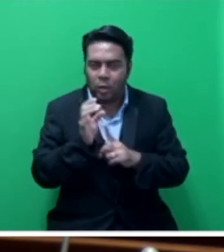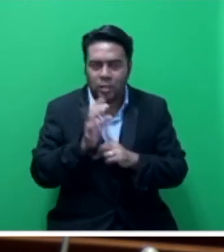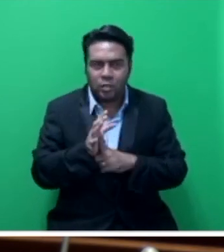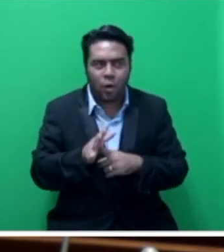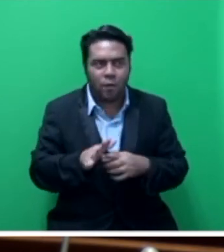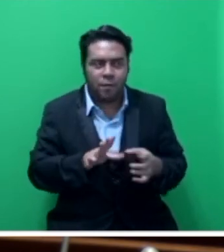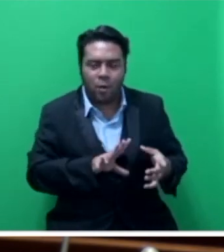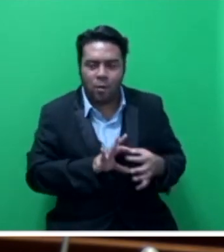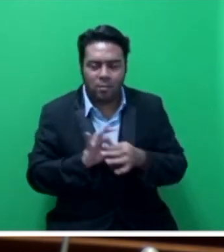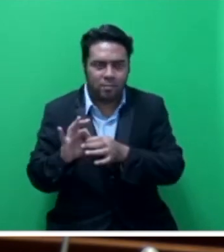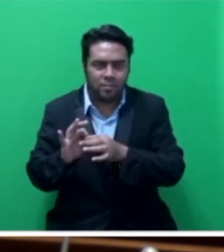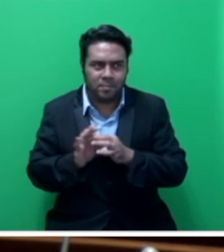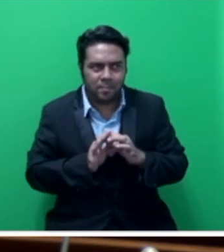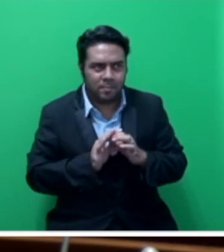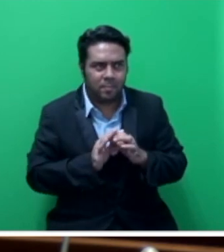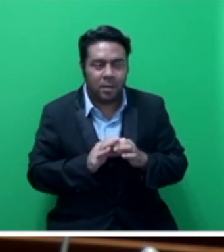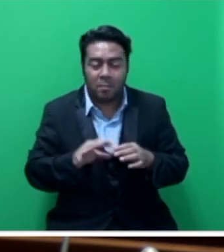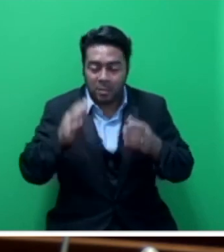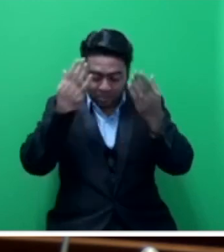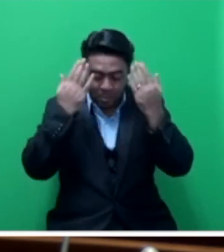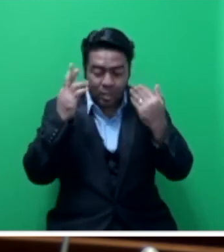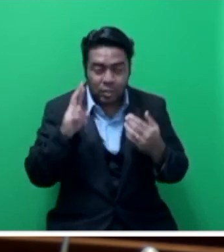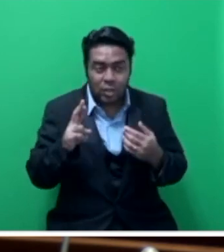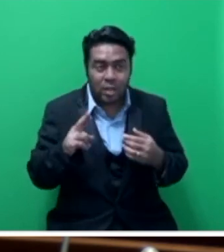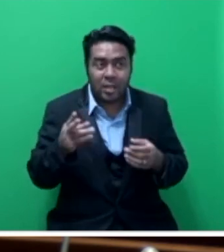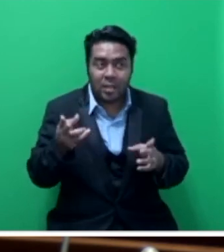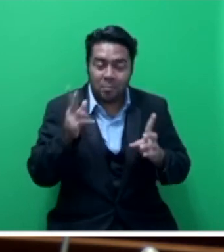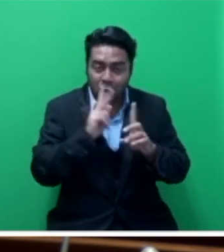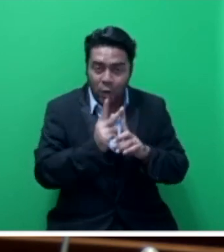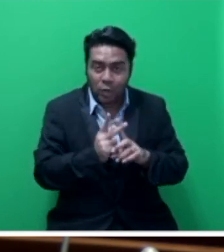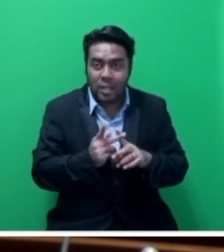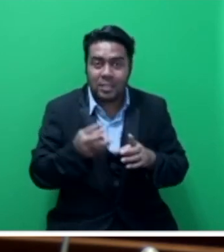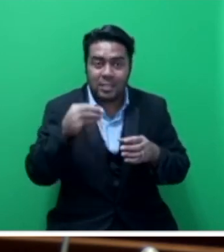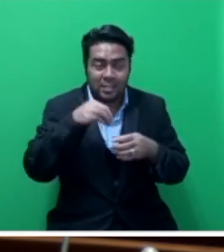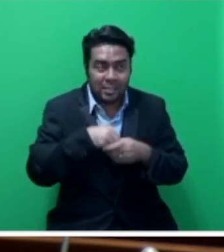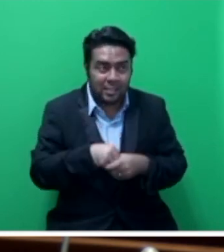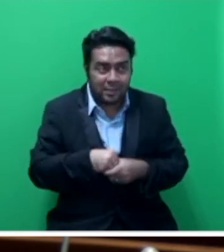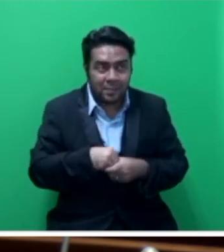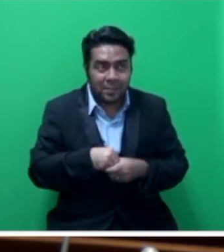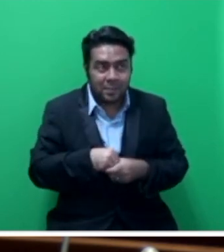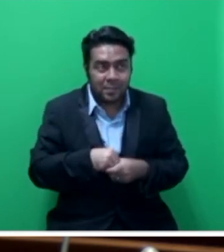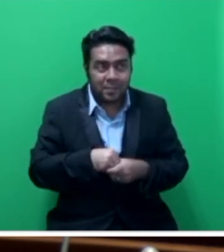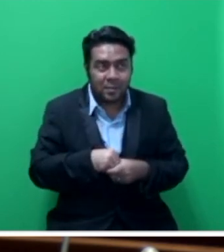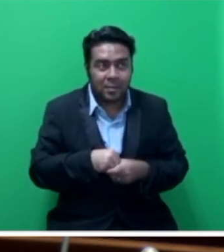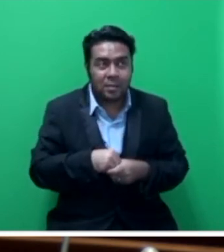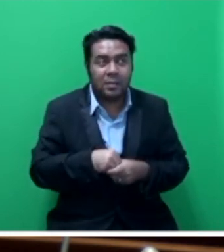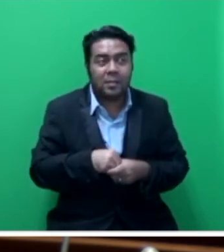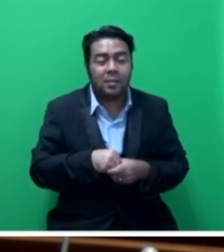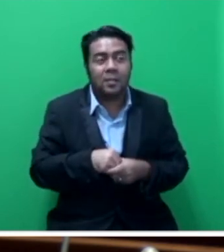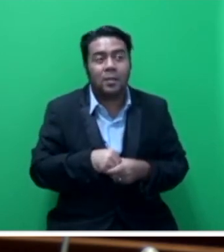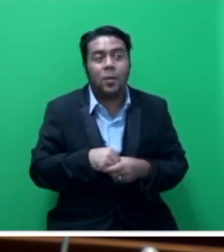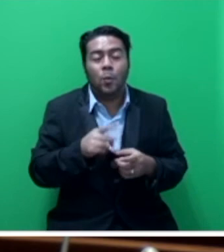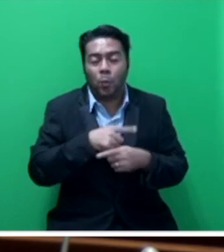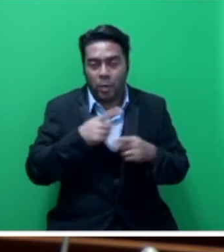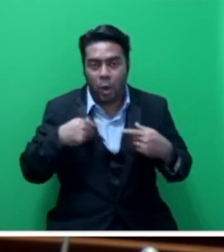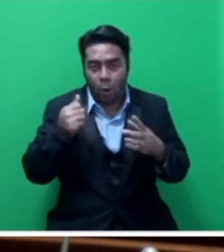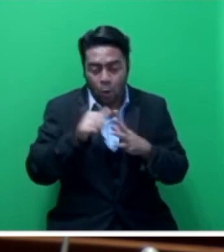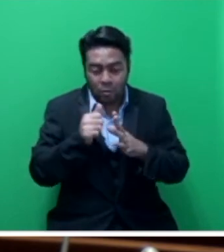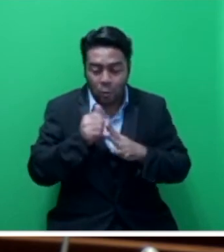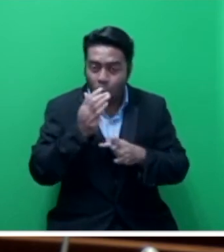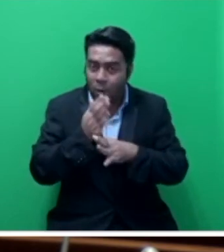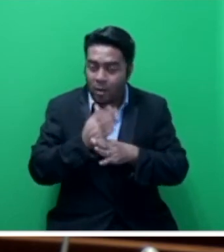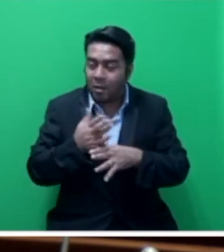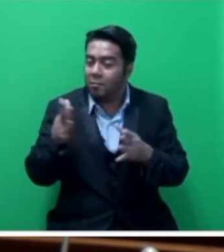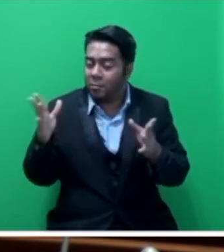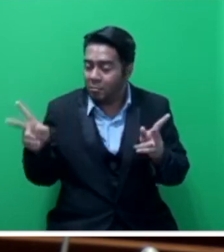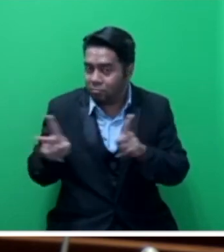islands to this government. Mr. Speaker, sir, in prioritizing safe passage of vessels post-cyclone, we also work closely with MSAF